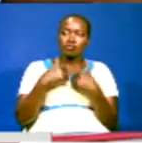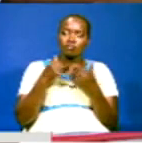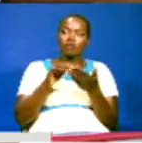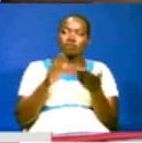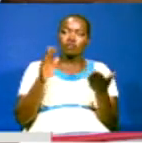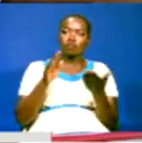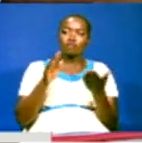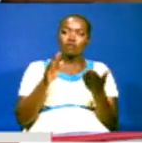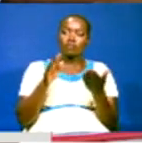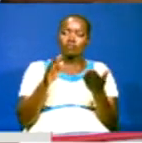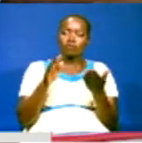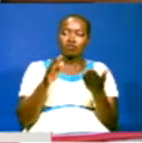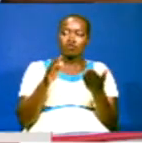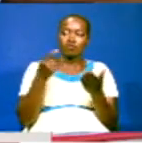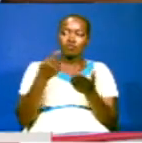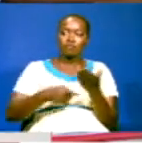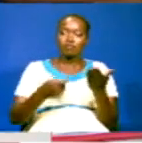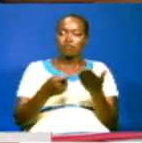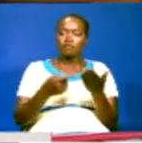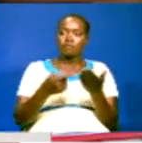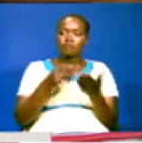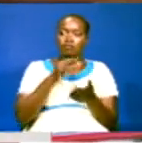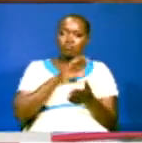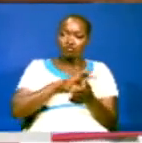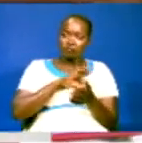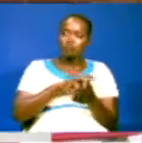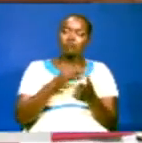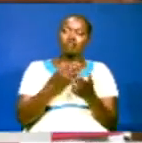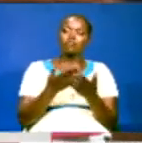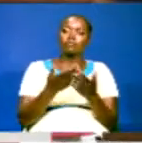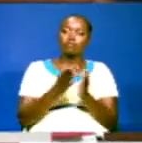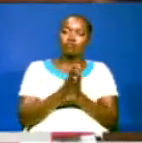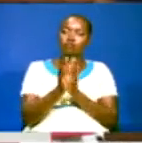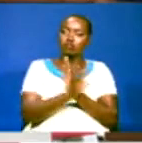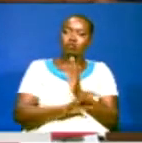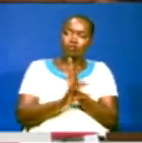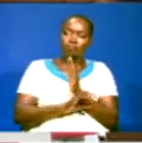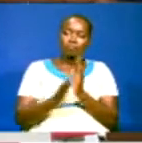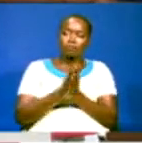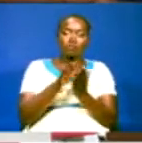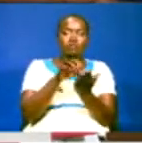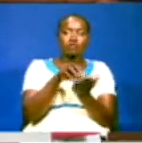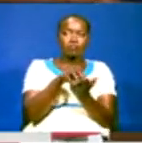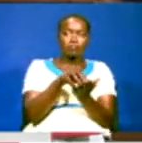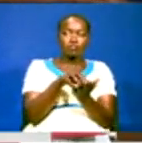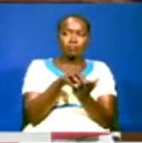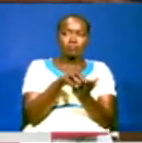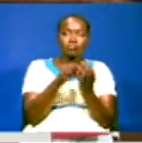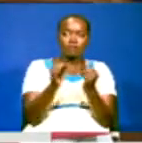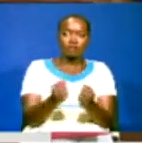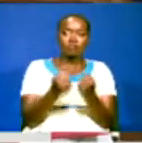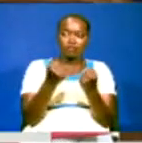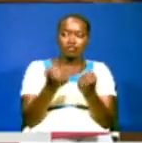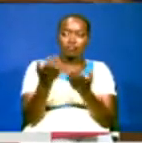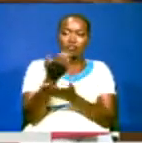forex revenue for this country. And we are actually going to be in a position to rescue our